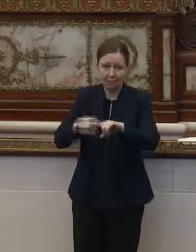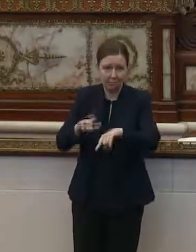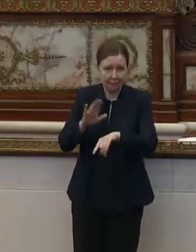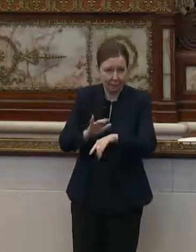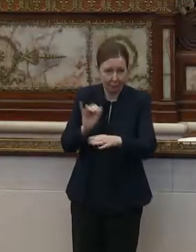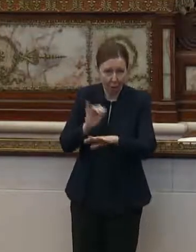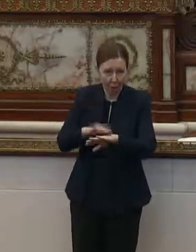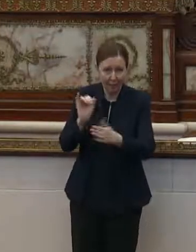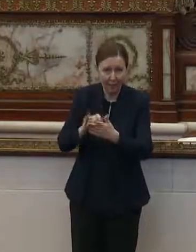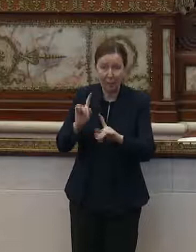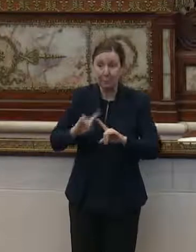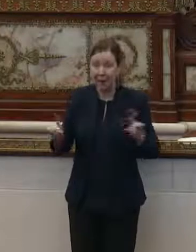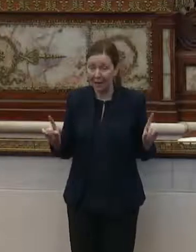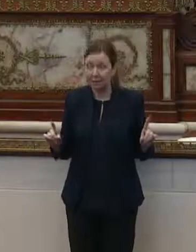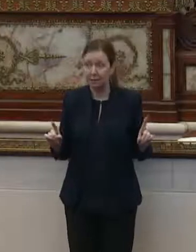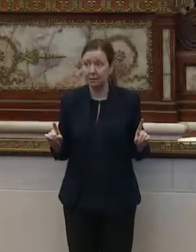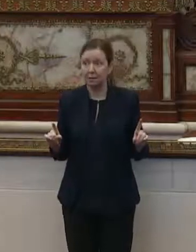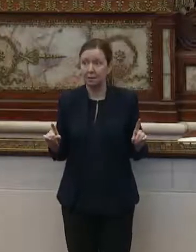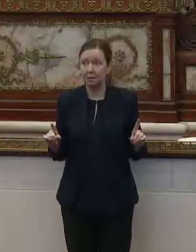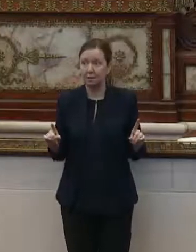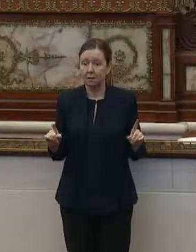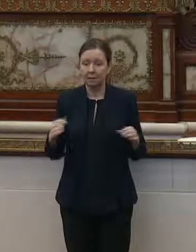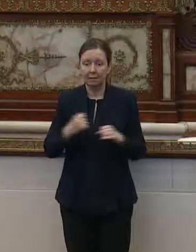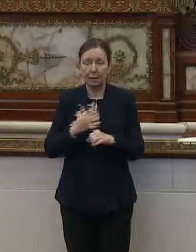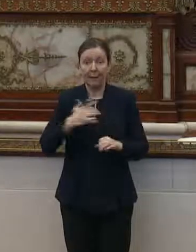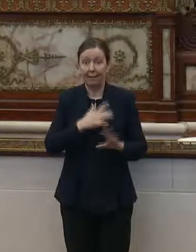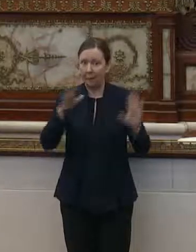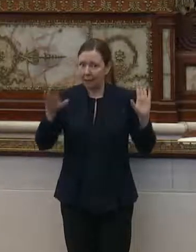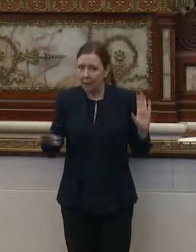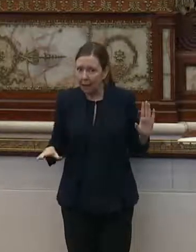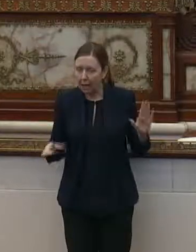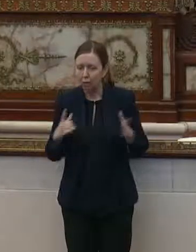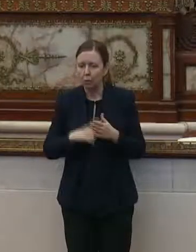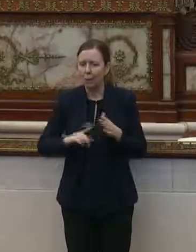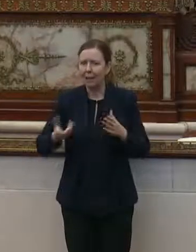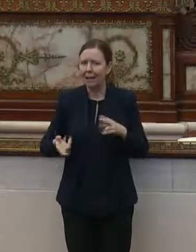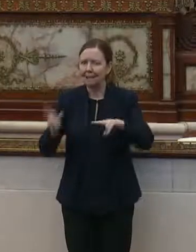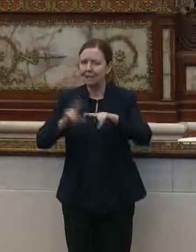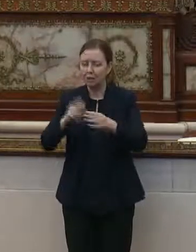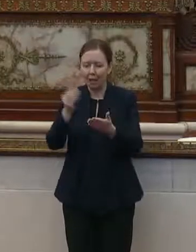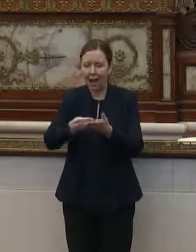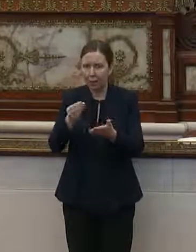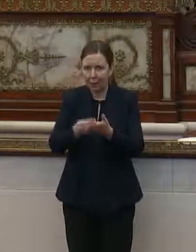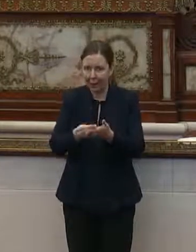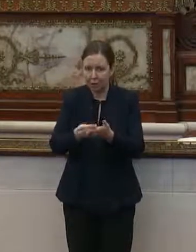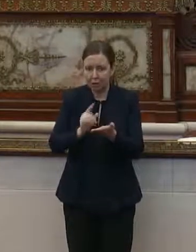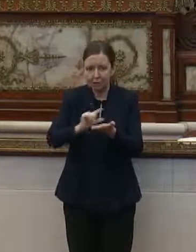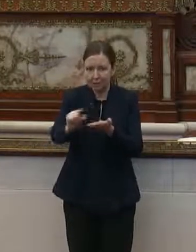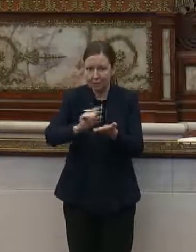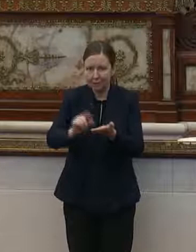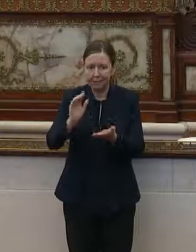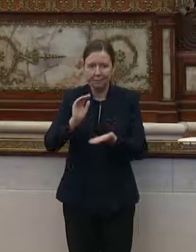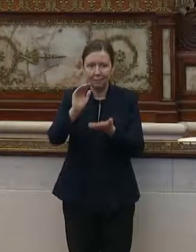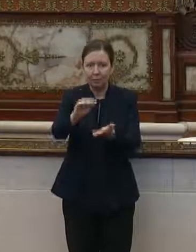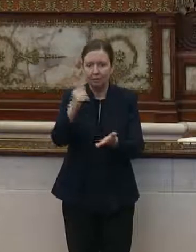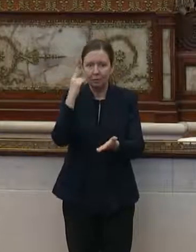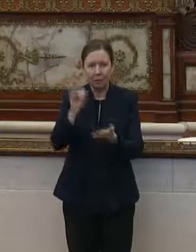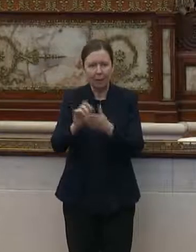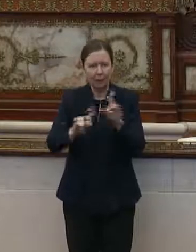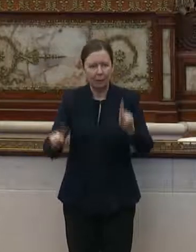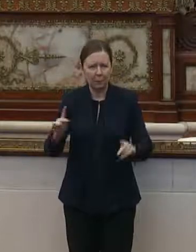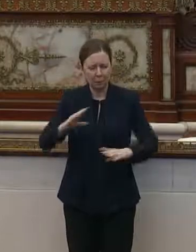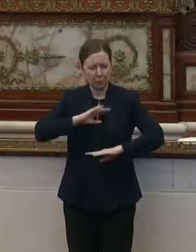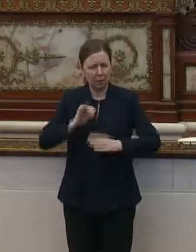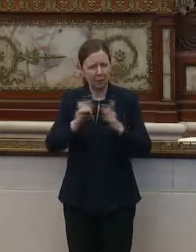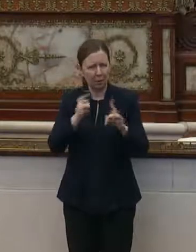of the fact that they've made this pledge, what additional allocation do you foresee getting for that population to meet